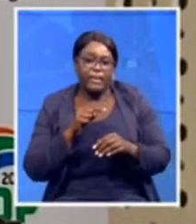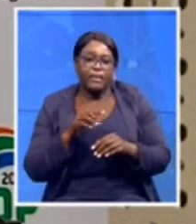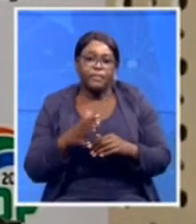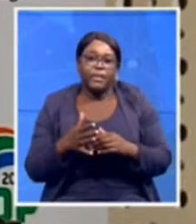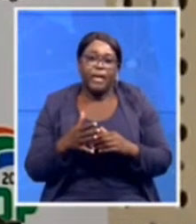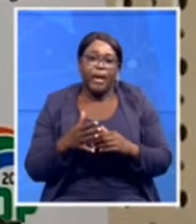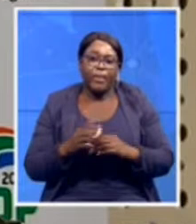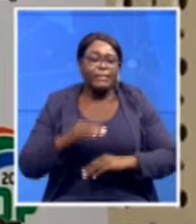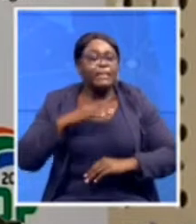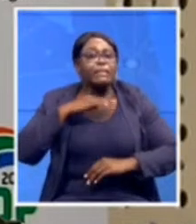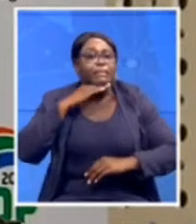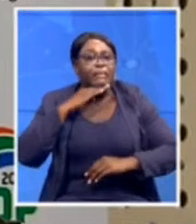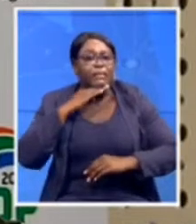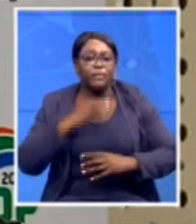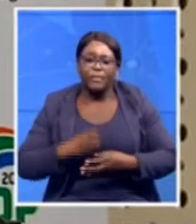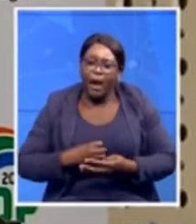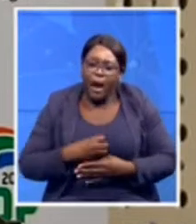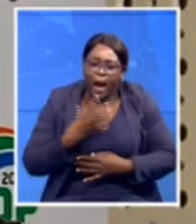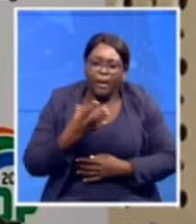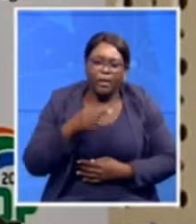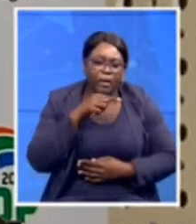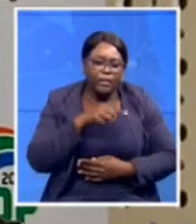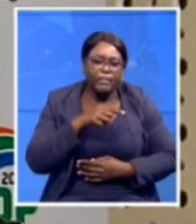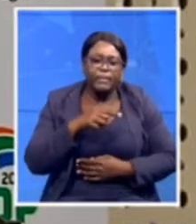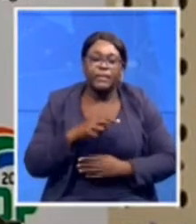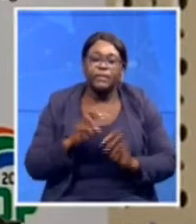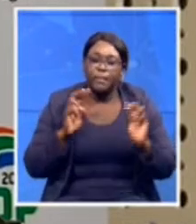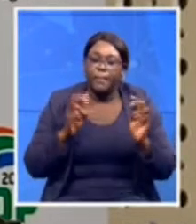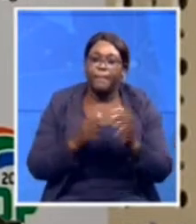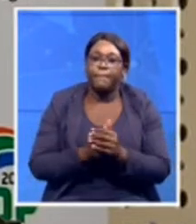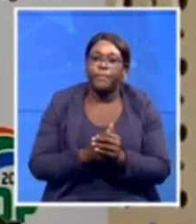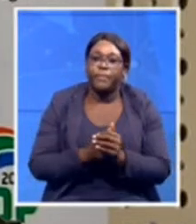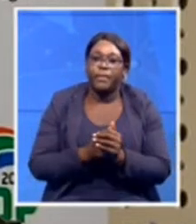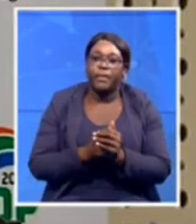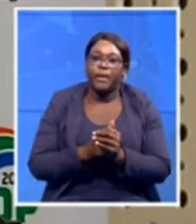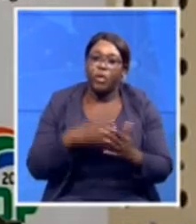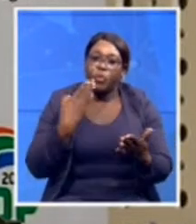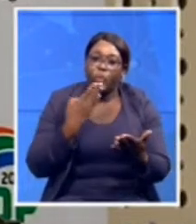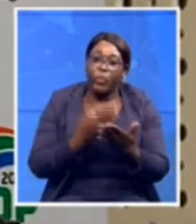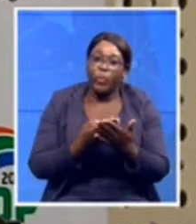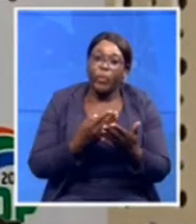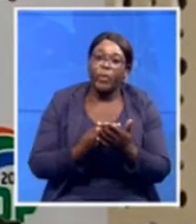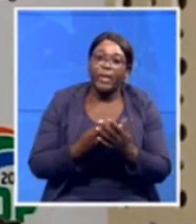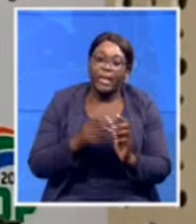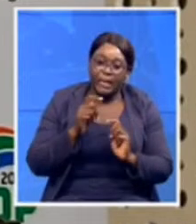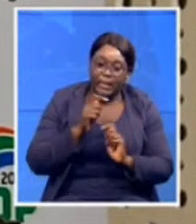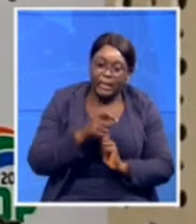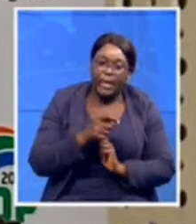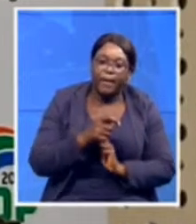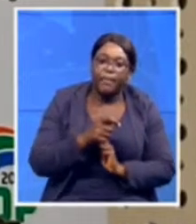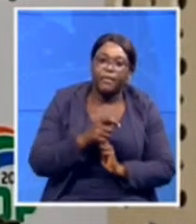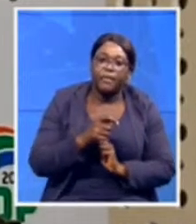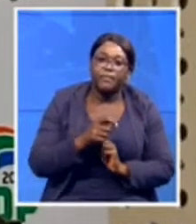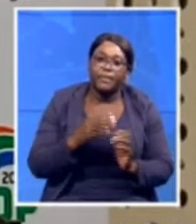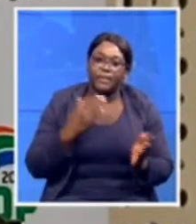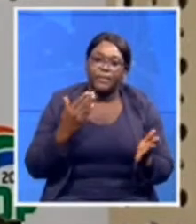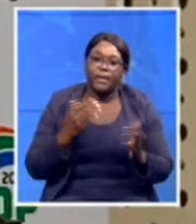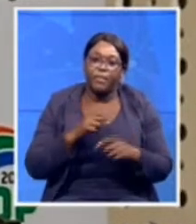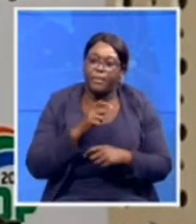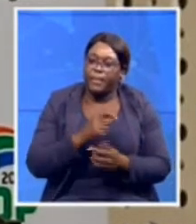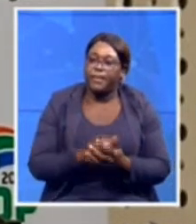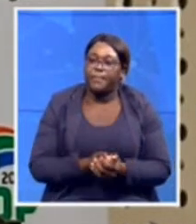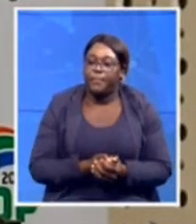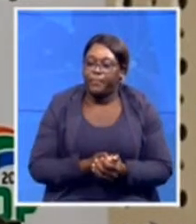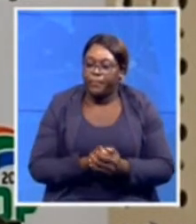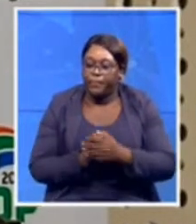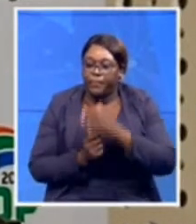you have the ability to lodge an appeal before the Appeal Tribunal, giving you a second bite of that cherry. So those are some of the provisions I